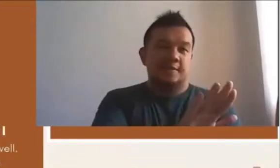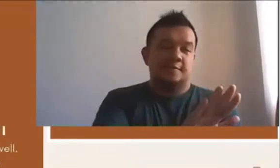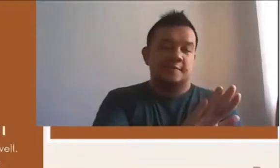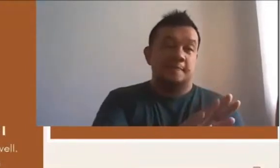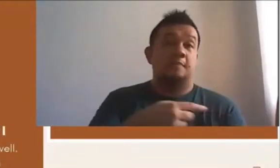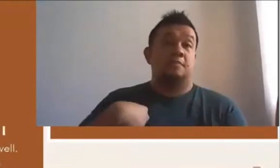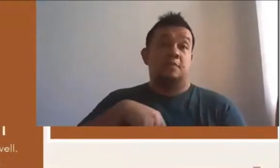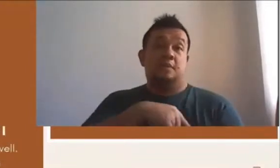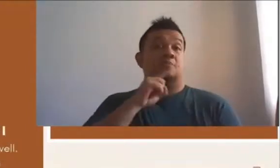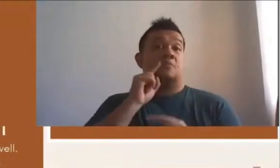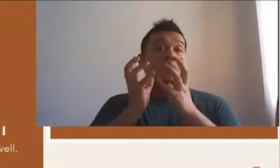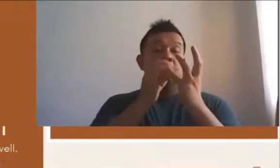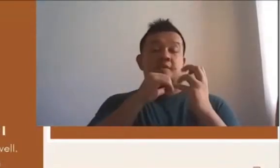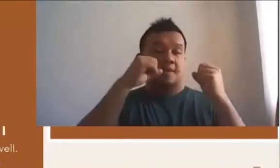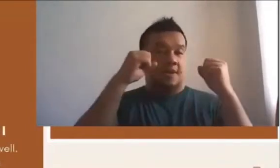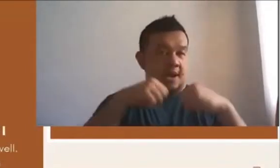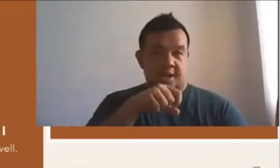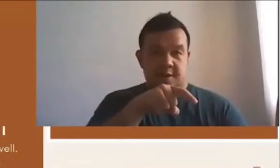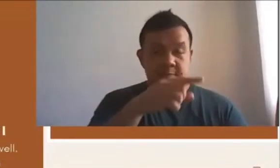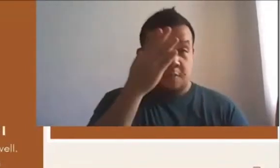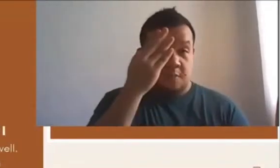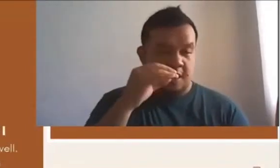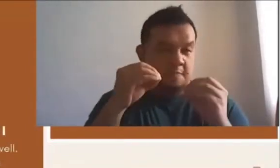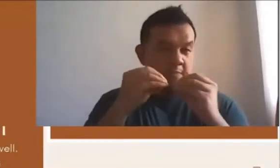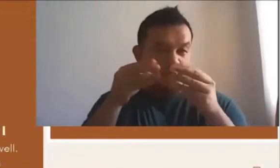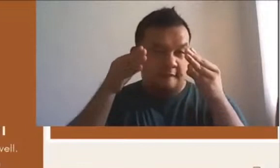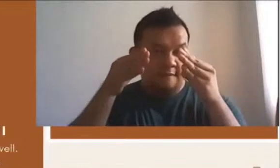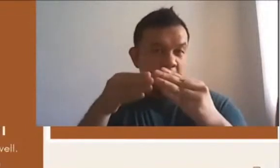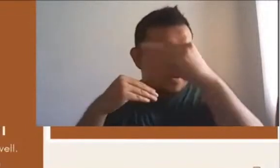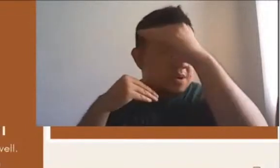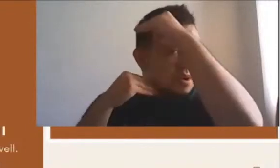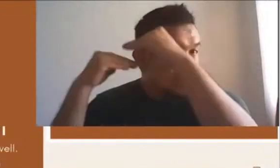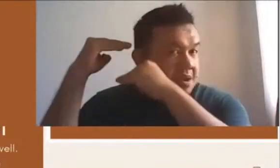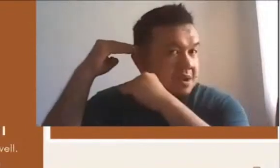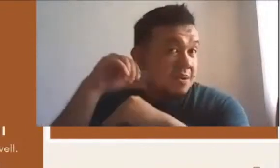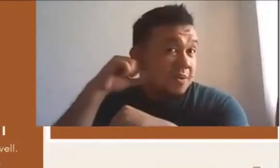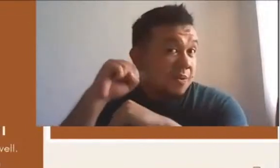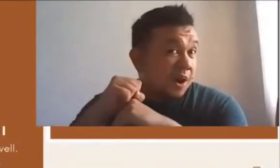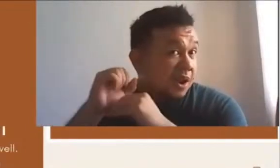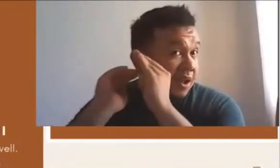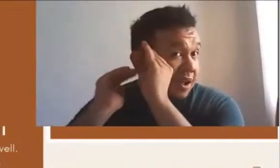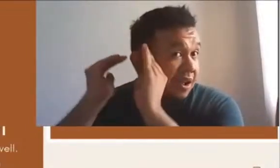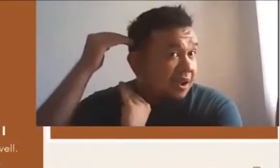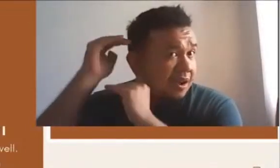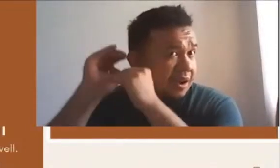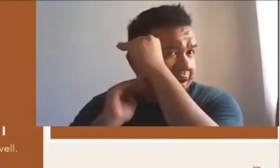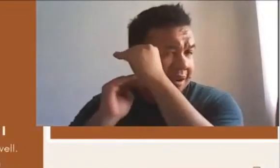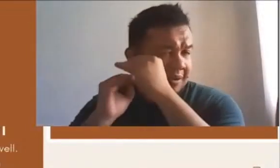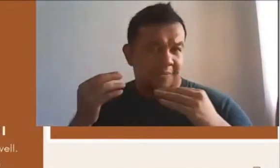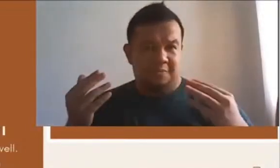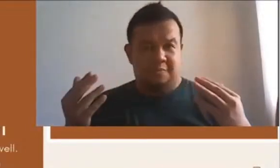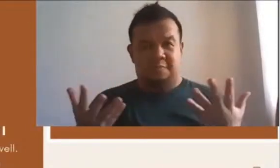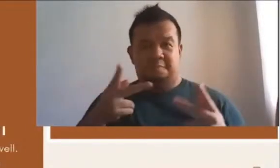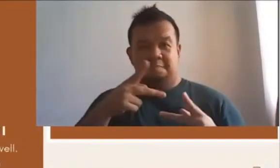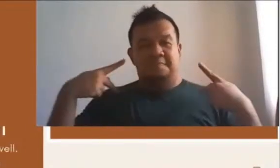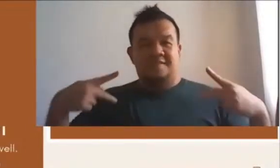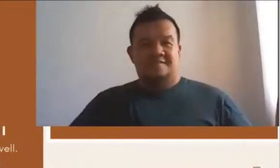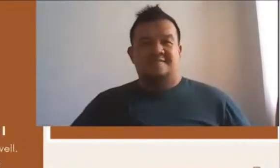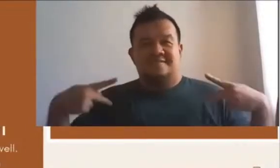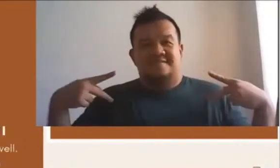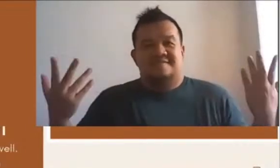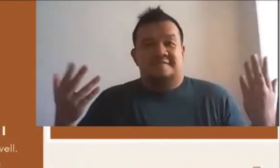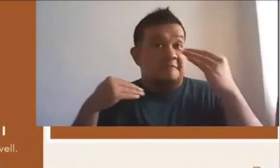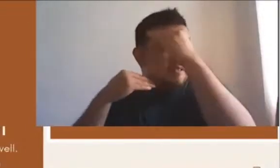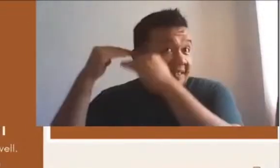sa autism or dun sa parang brokenness o sa impairment ng aming pandinig. So that's not